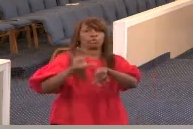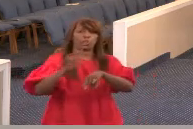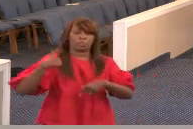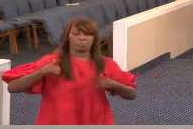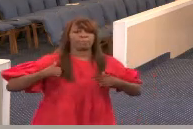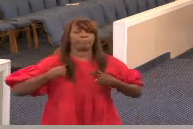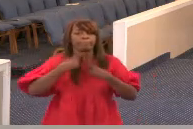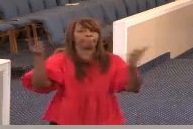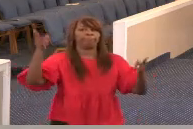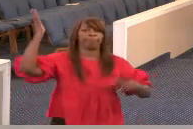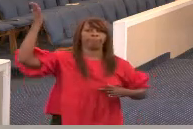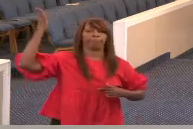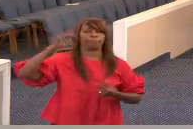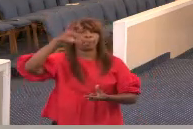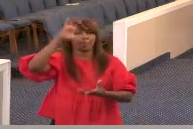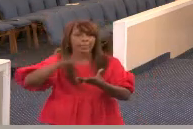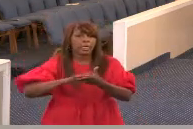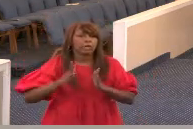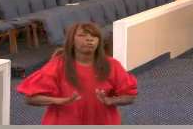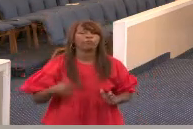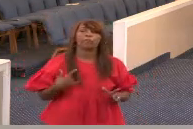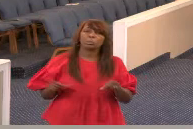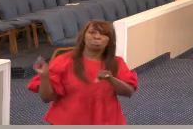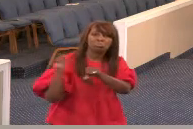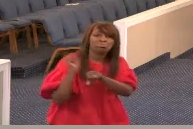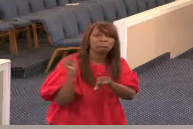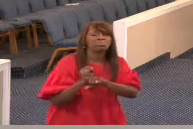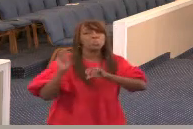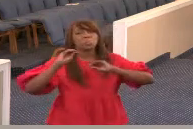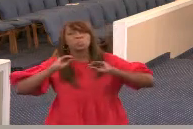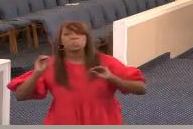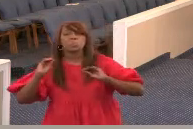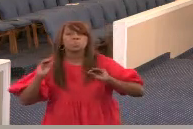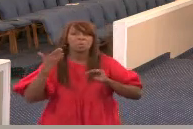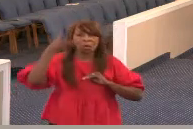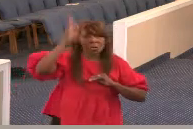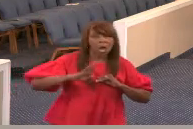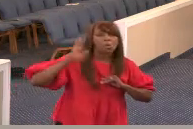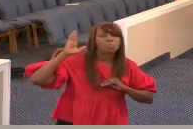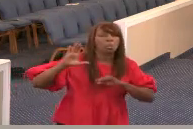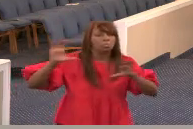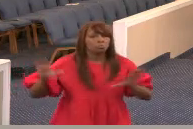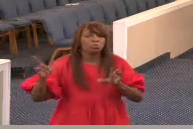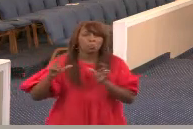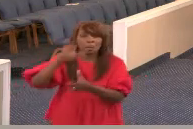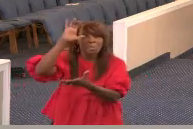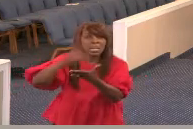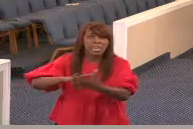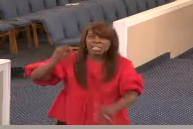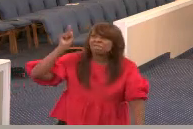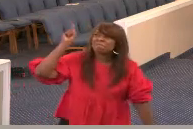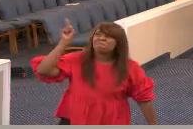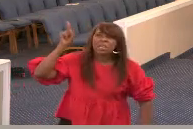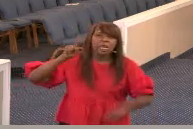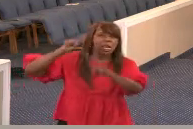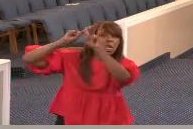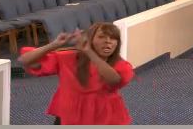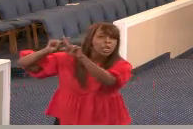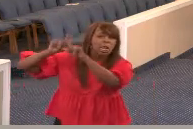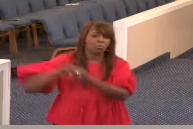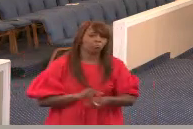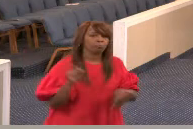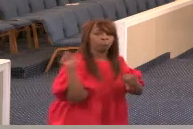believer. He was unemployed. He said, I'm a great believer. God's going to do something. I'm a great believer. I'm going to get a